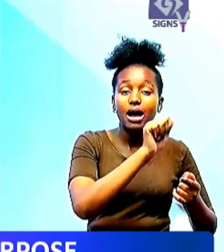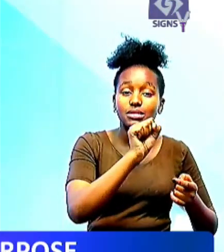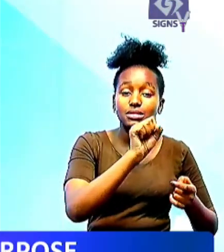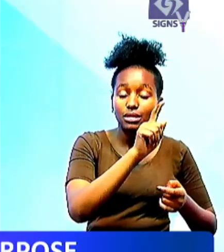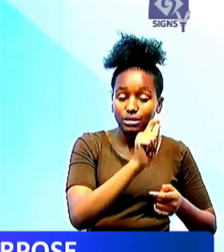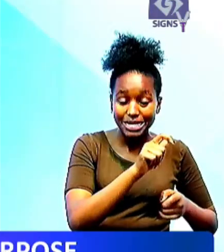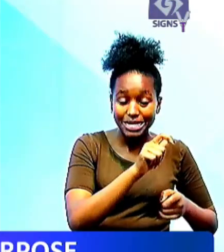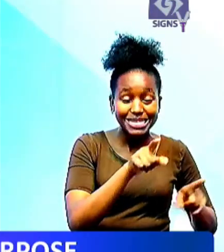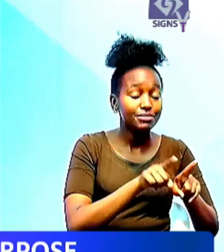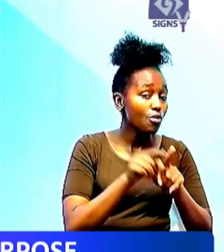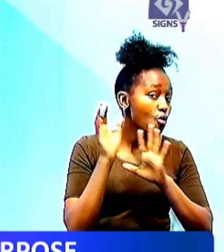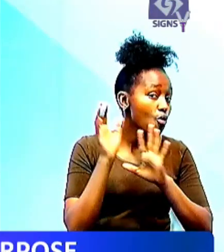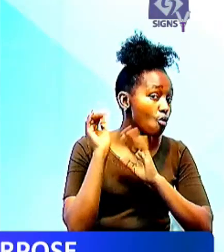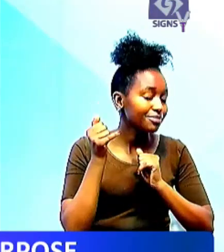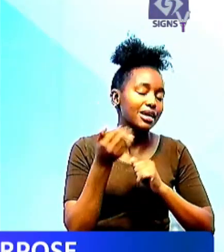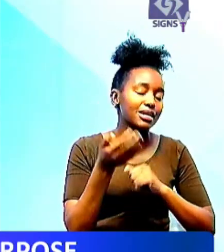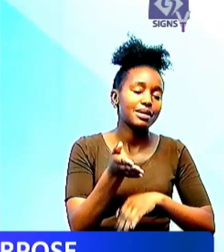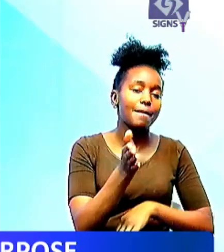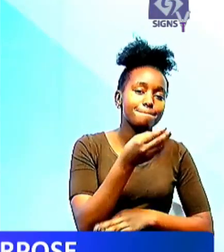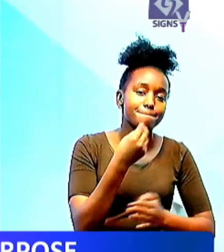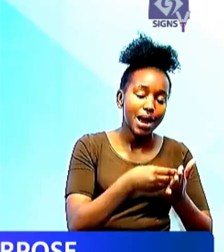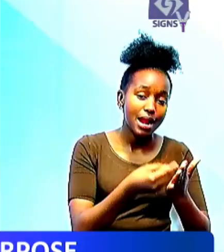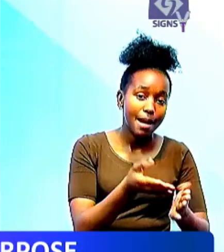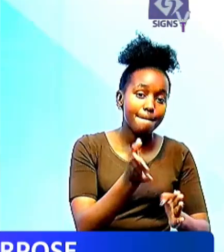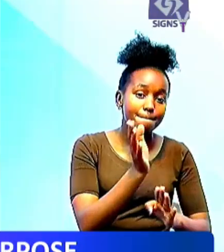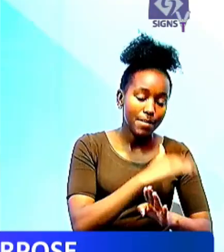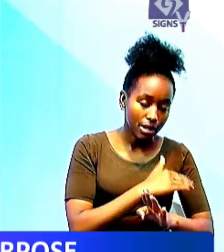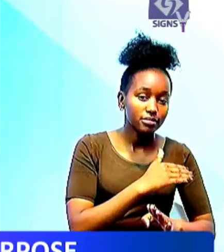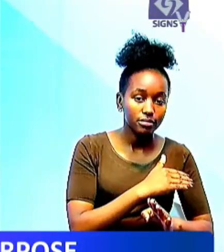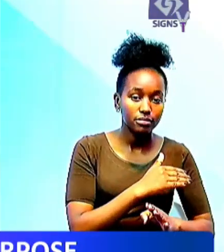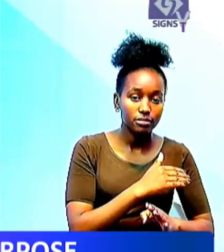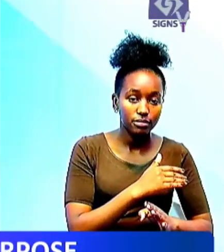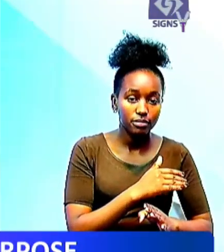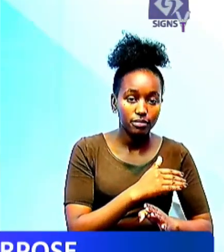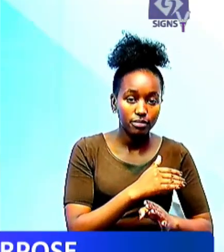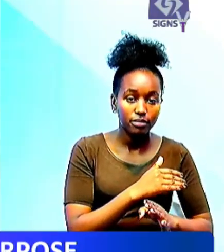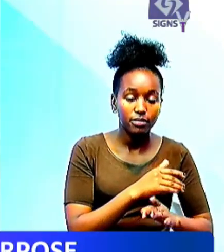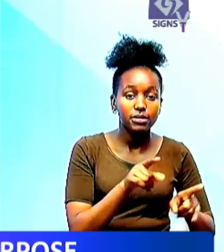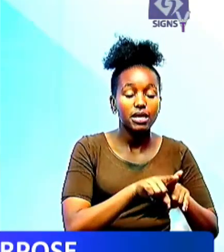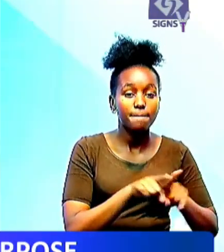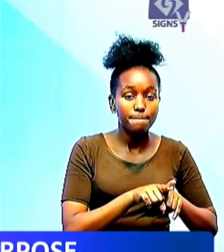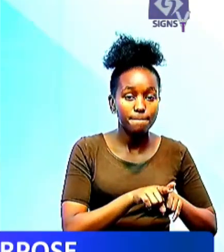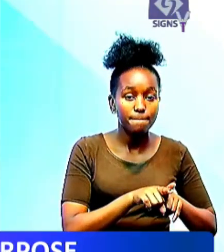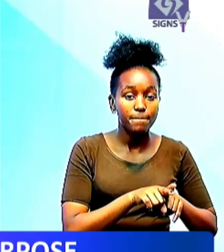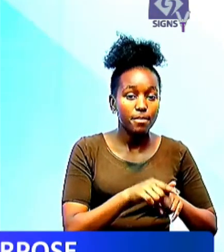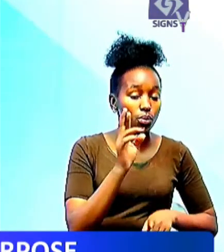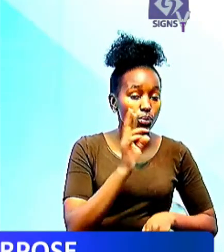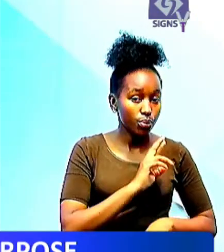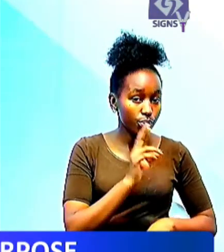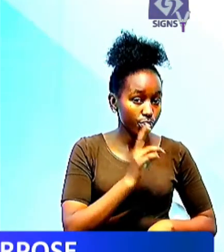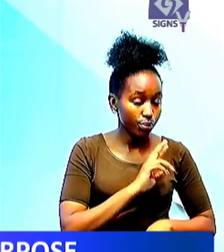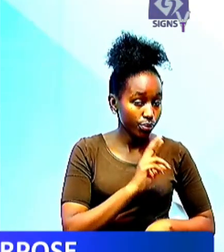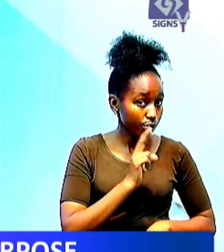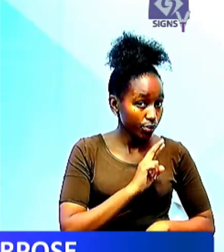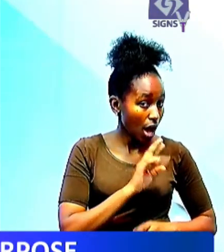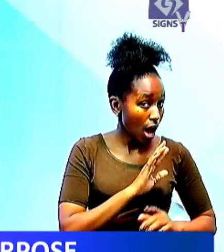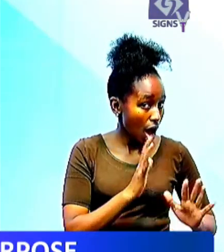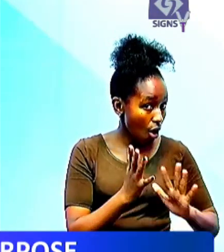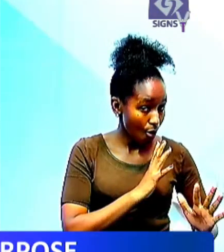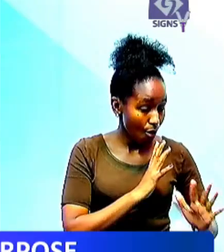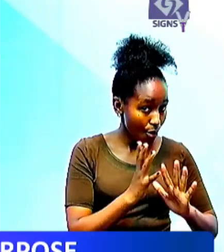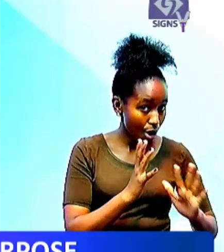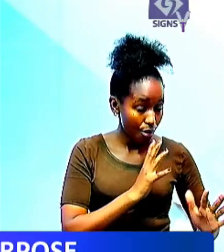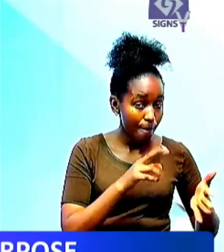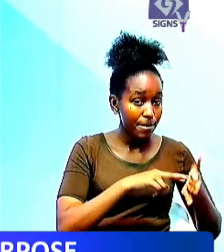expected return for a given period of time at a given level of risk. So you're talking of you have to look